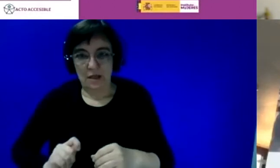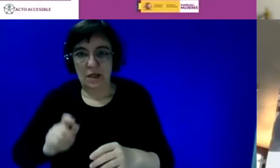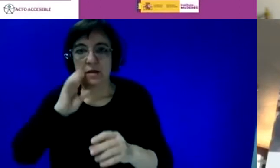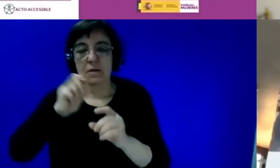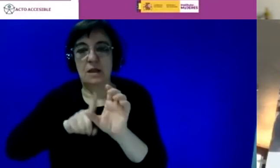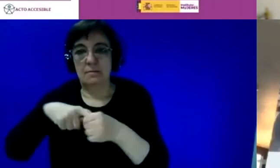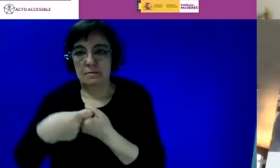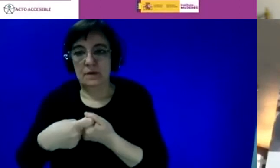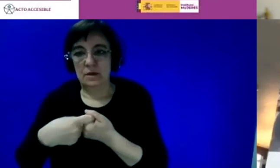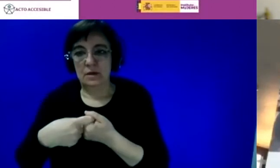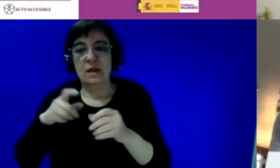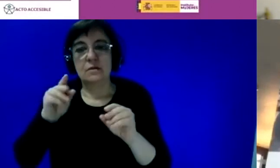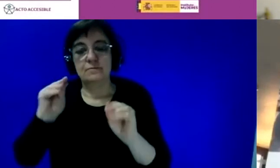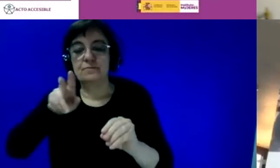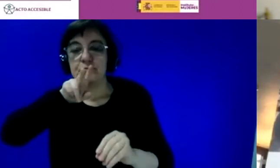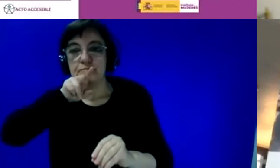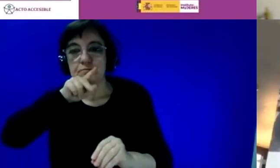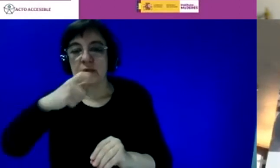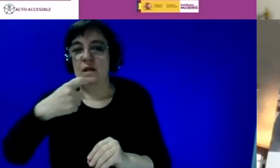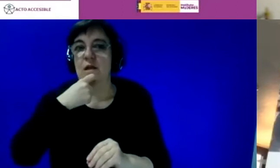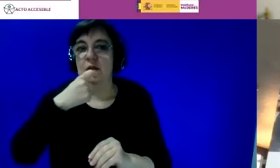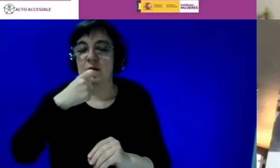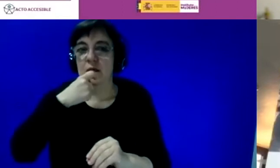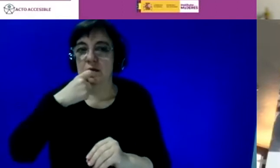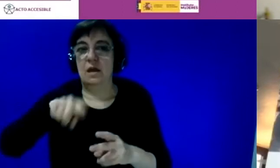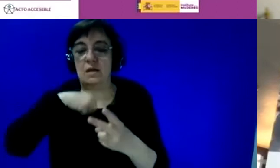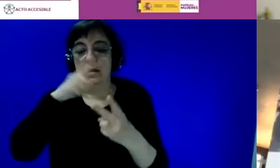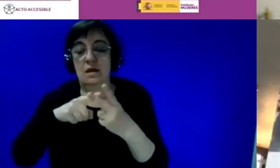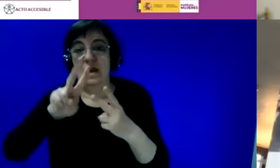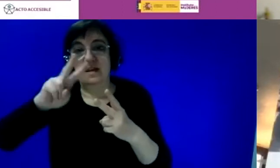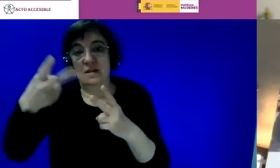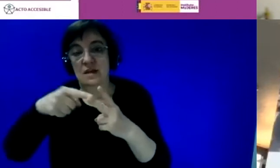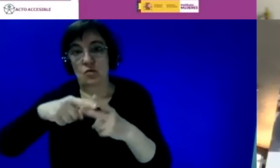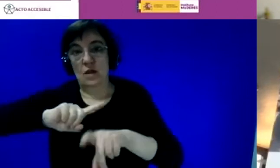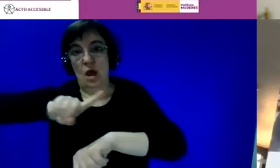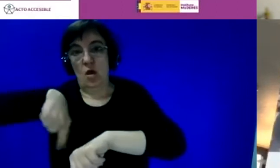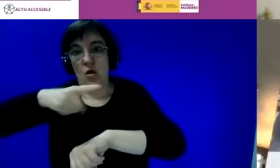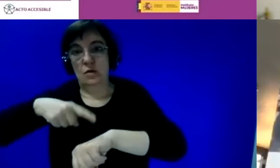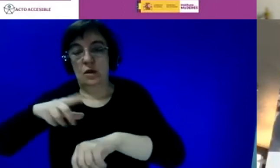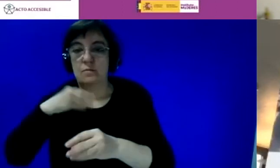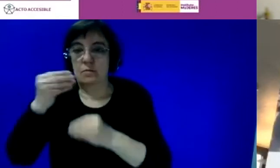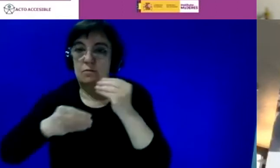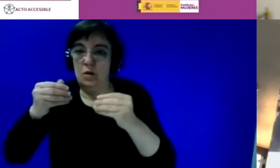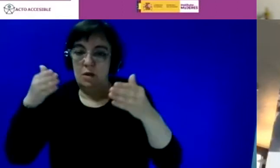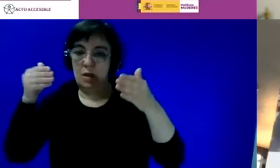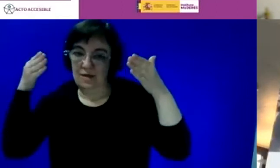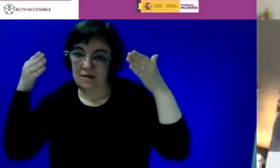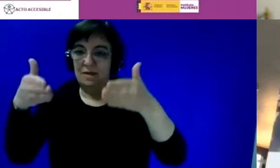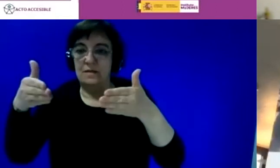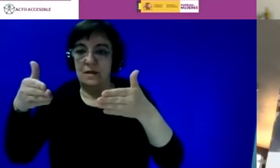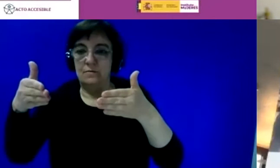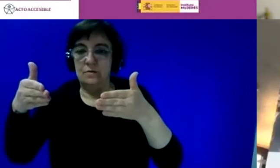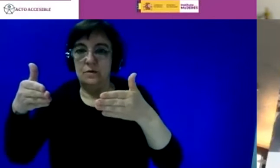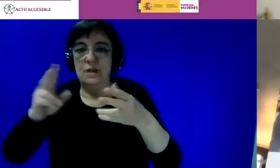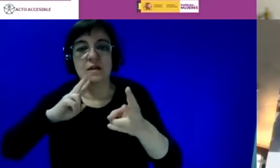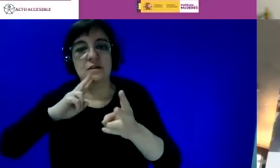with disabilities and women and girls with disabilities in Ukraine, and they will intervene in English. The second hour will